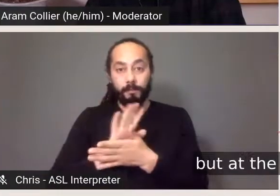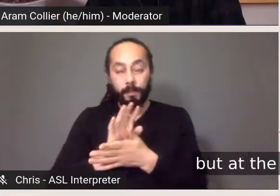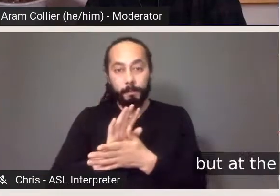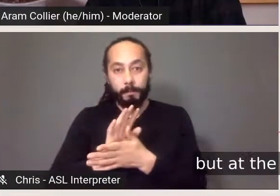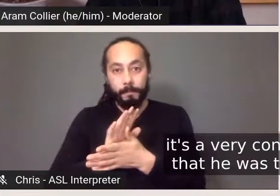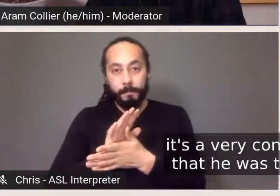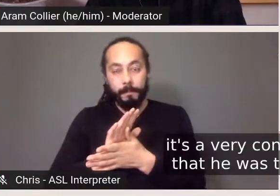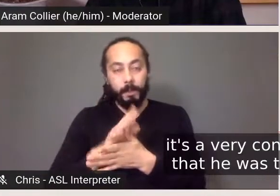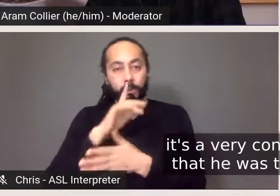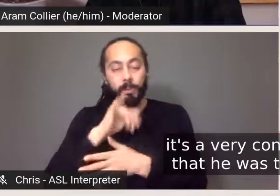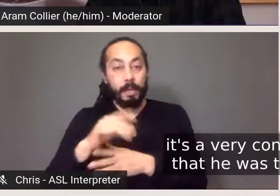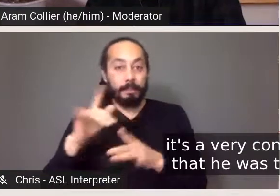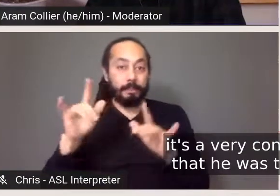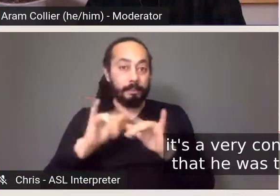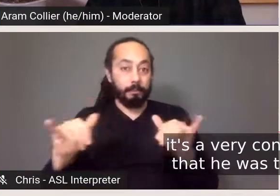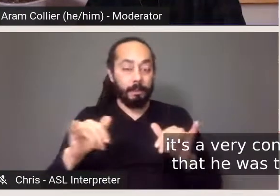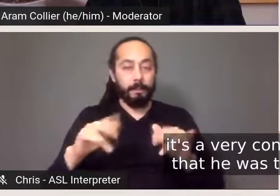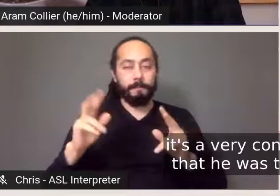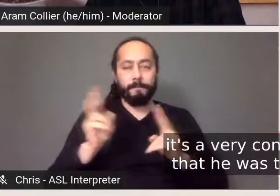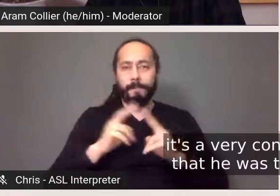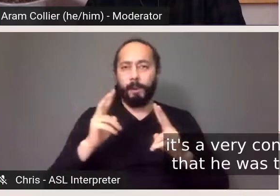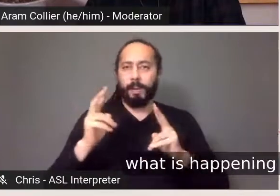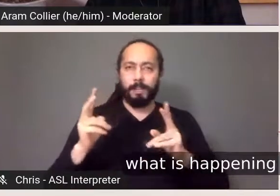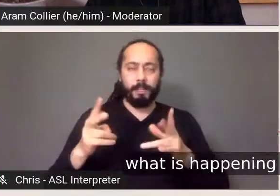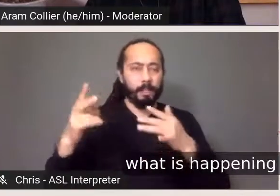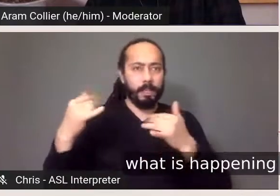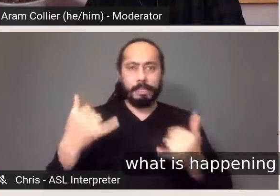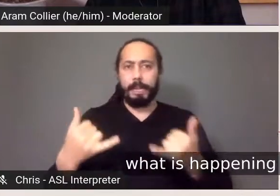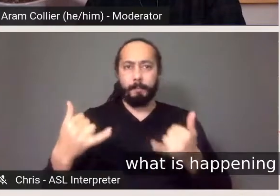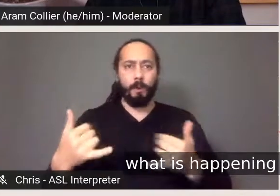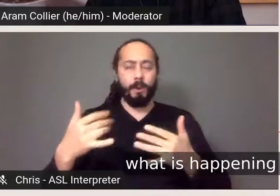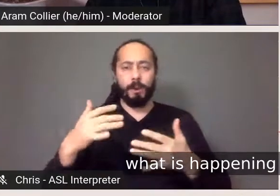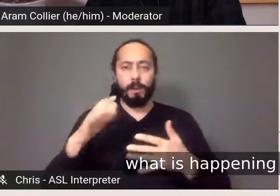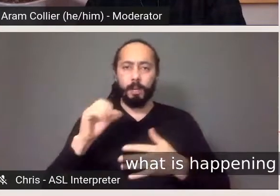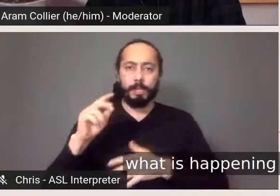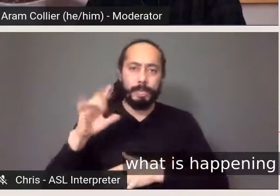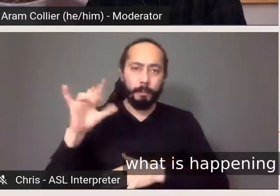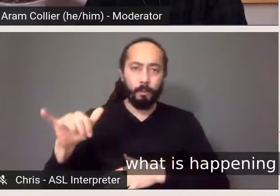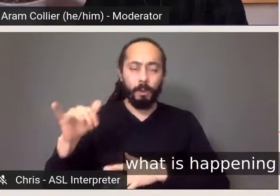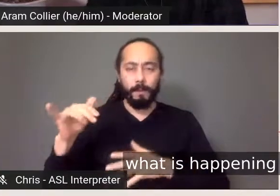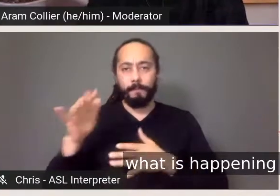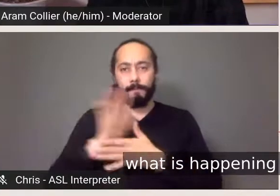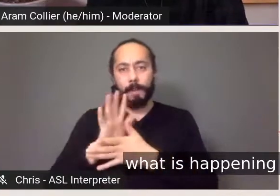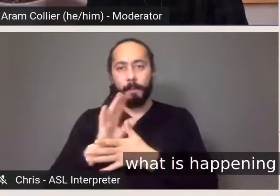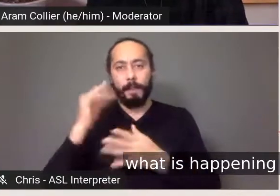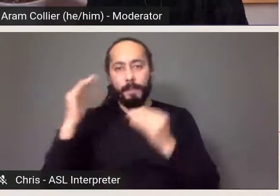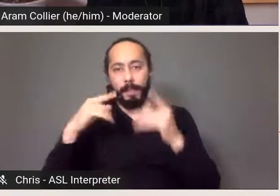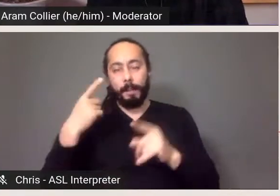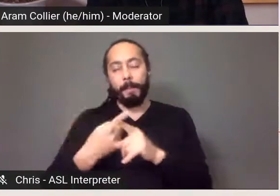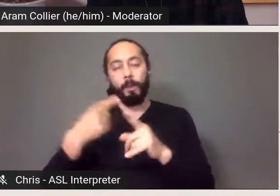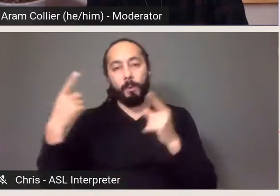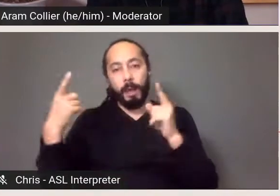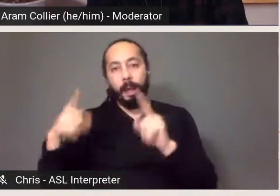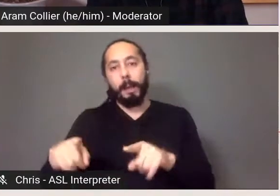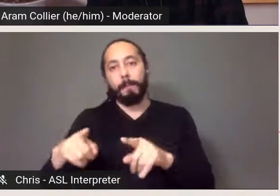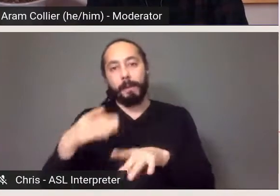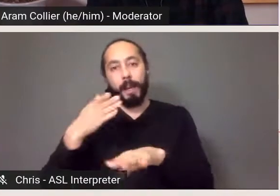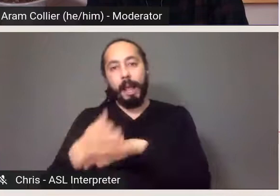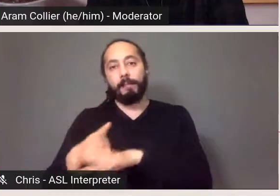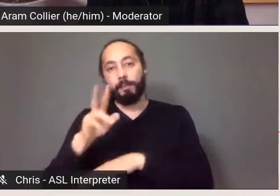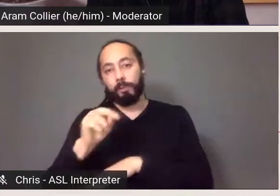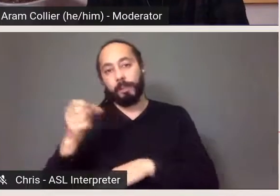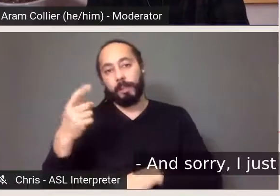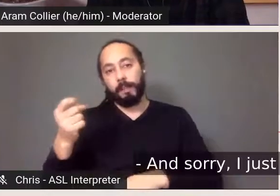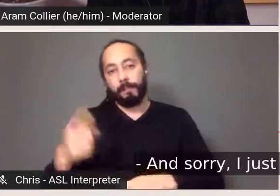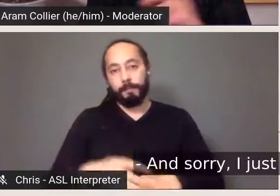at the same time, it's a very contemporary film that he was thinking about what is happening in Japan after 2011.